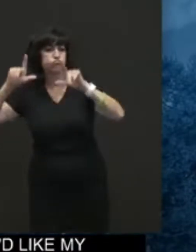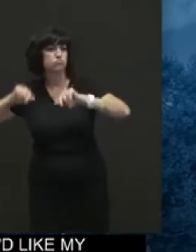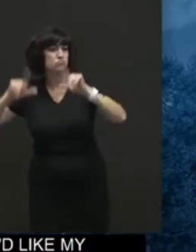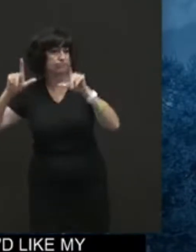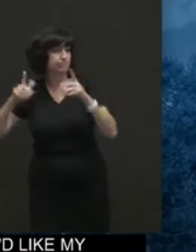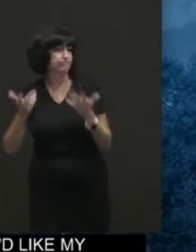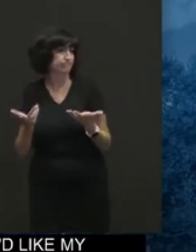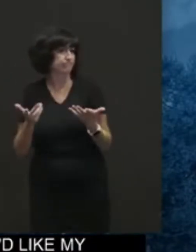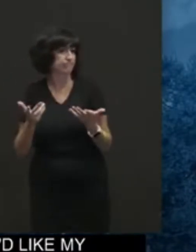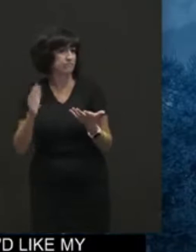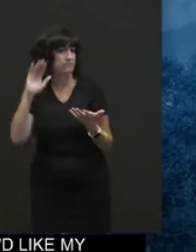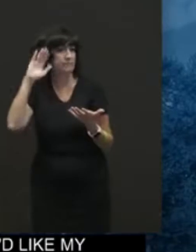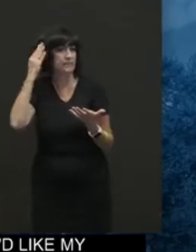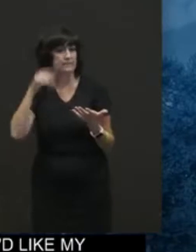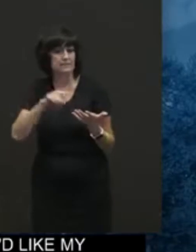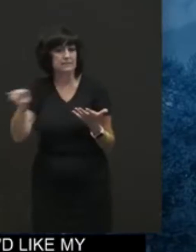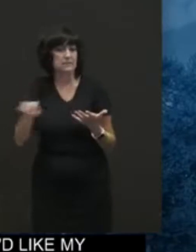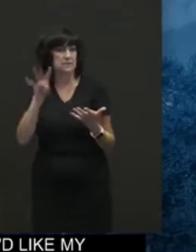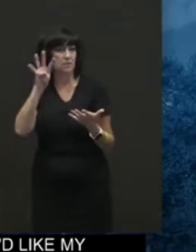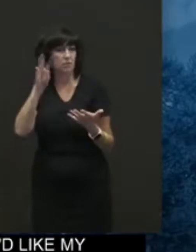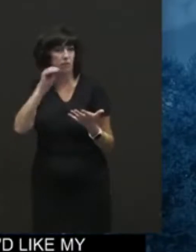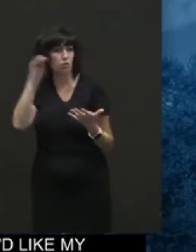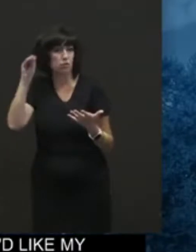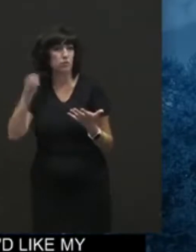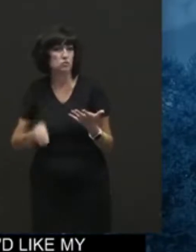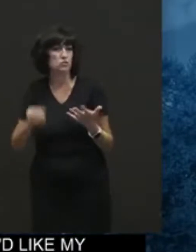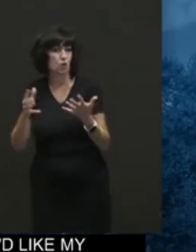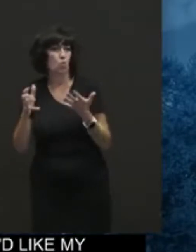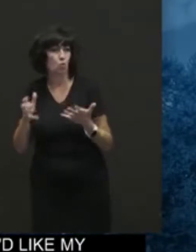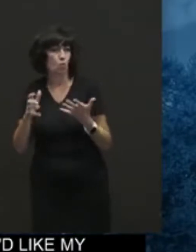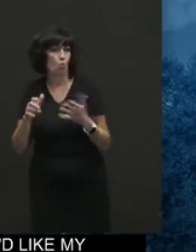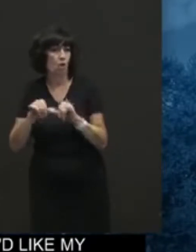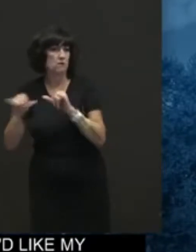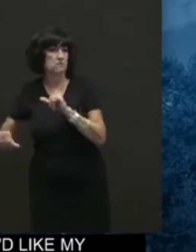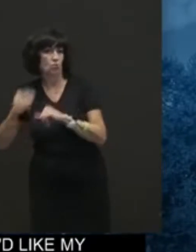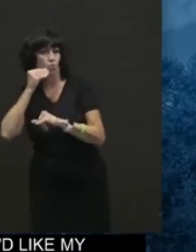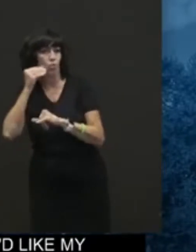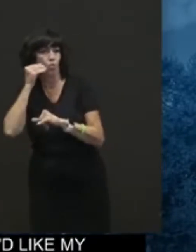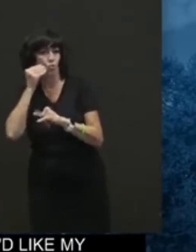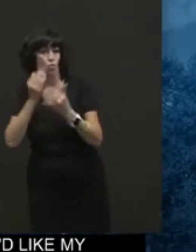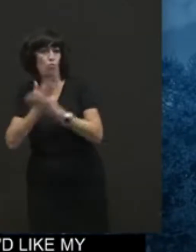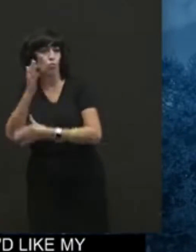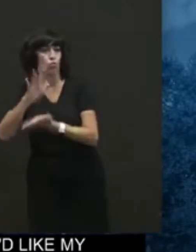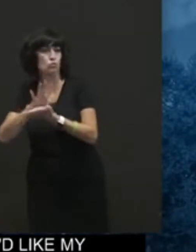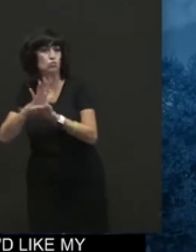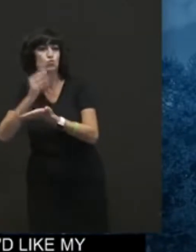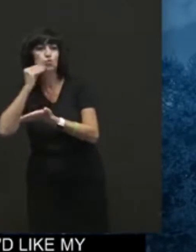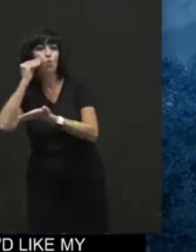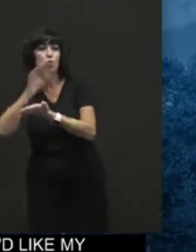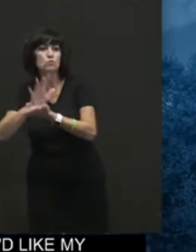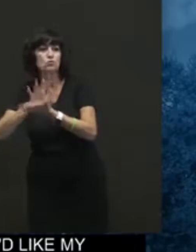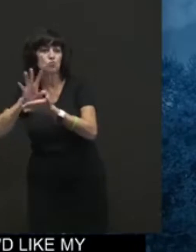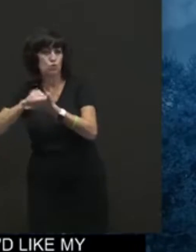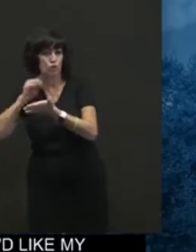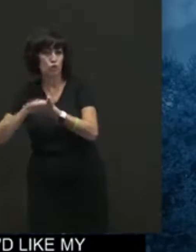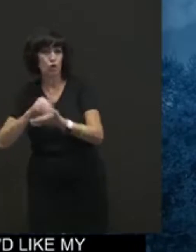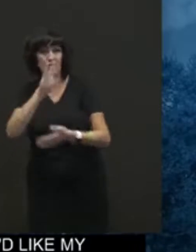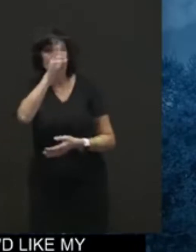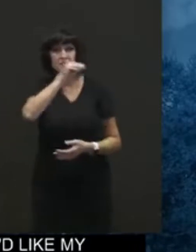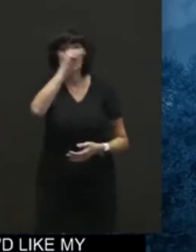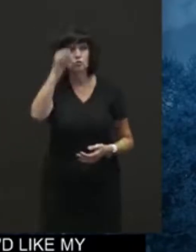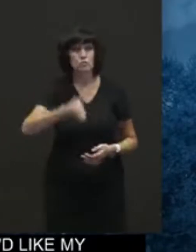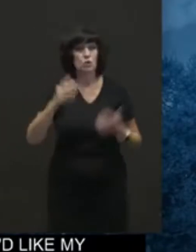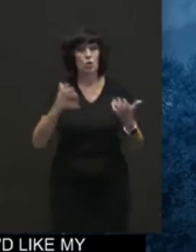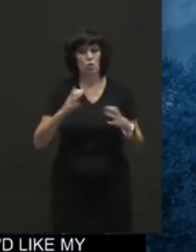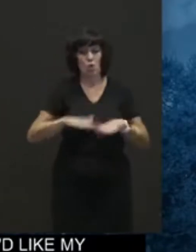want remote. That enables them to configure a classroom that's safe, right? So it does raise the question, well, what do we do when